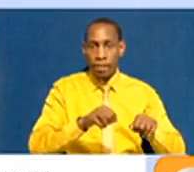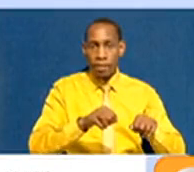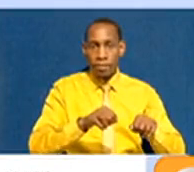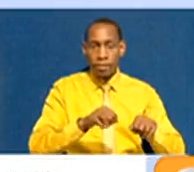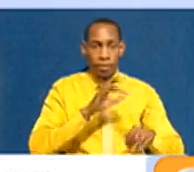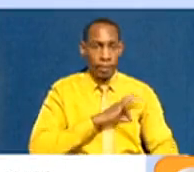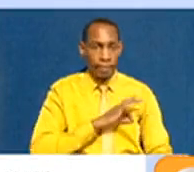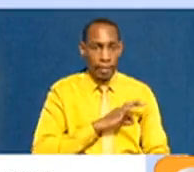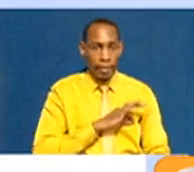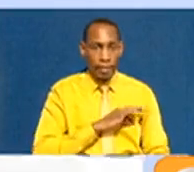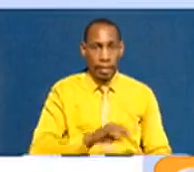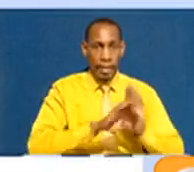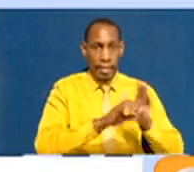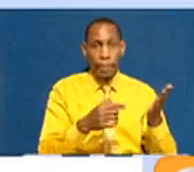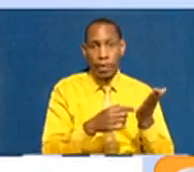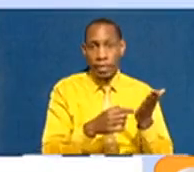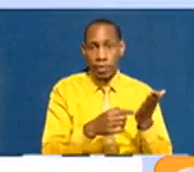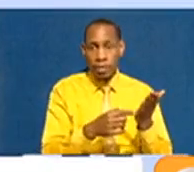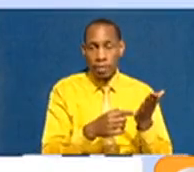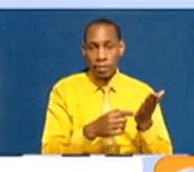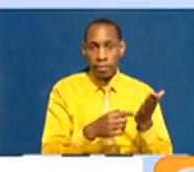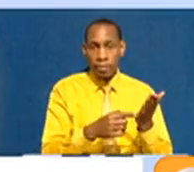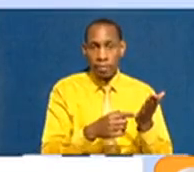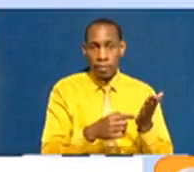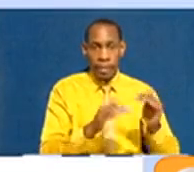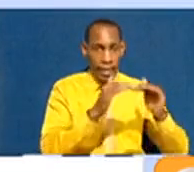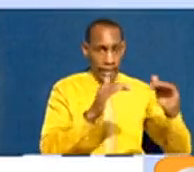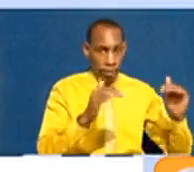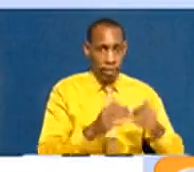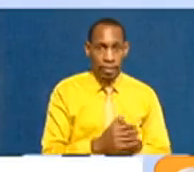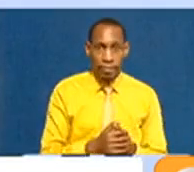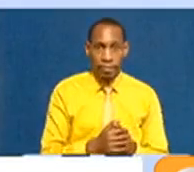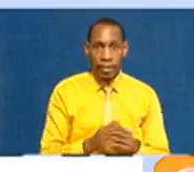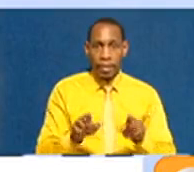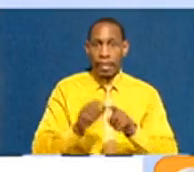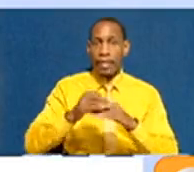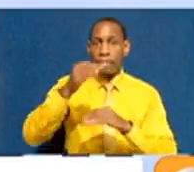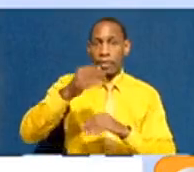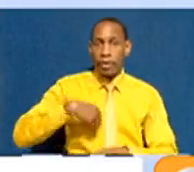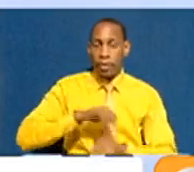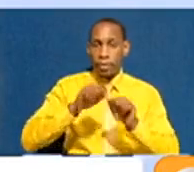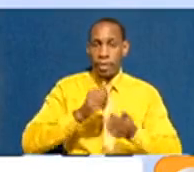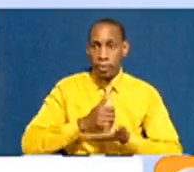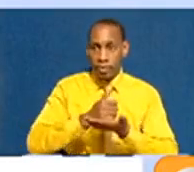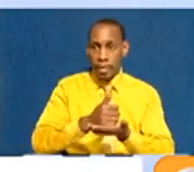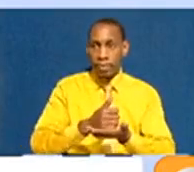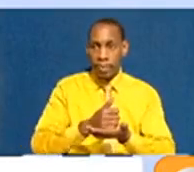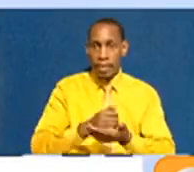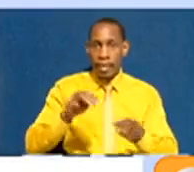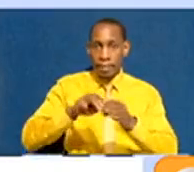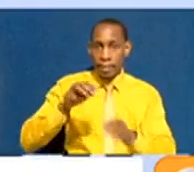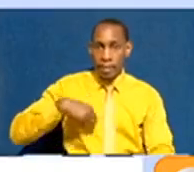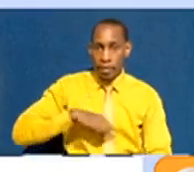on, let's say, the technology of Equity, and moving forward, we can assist our